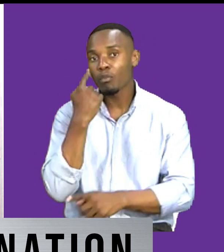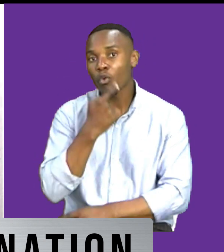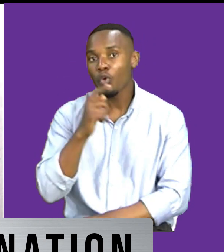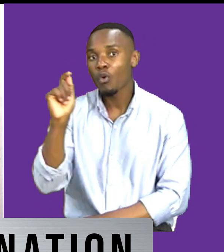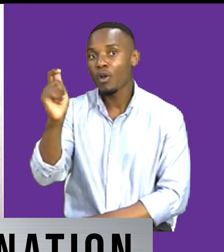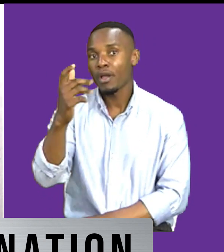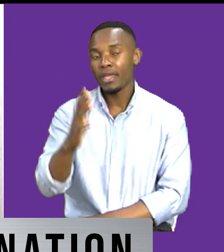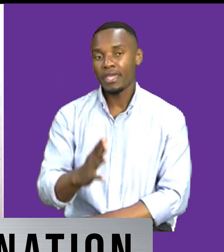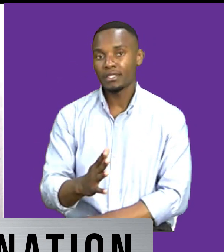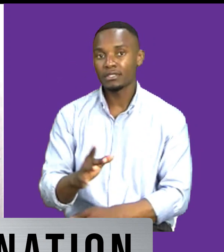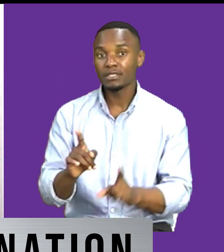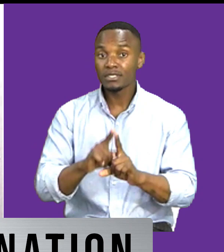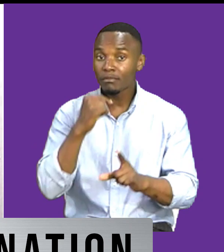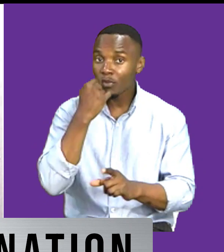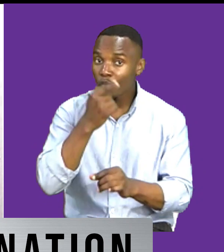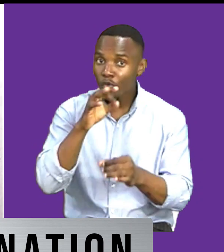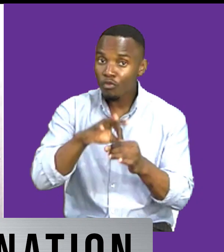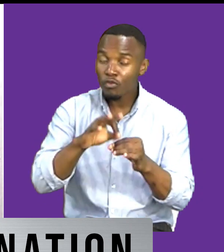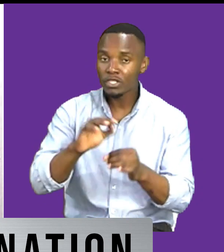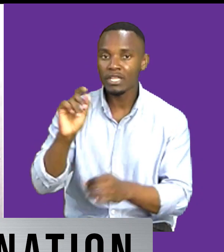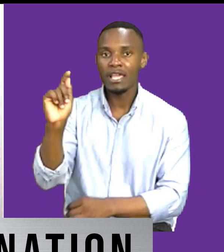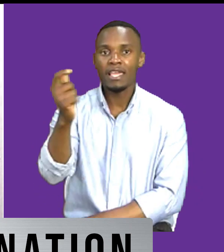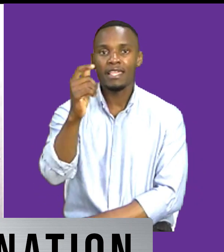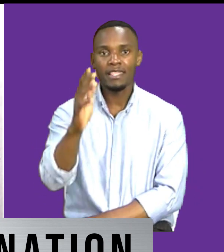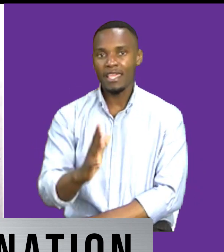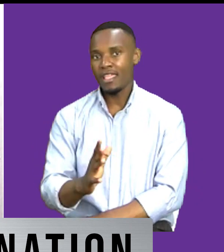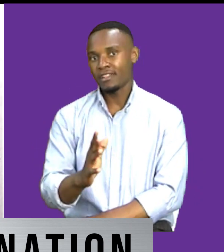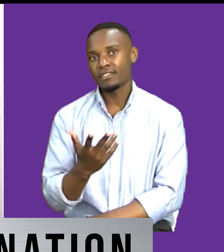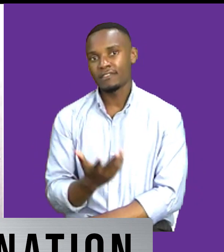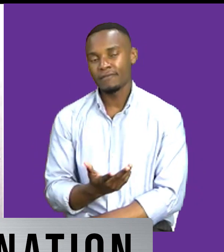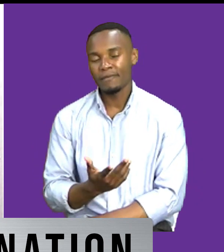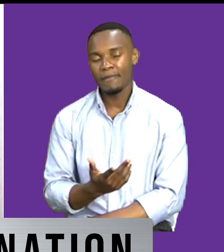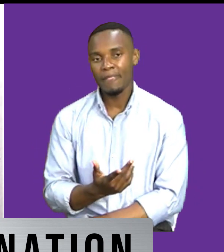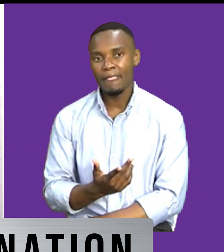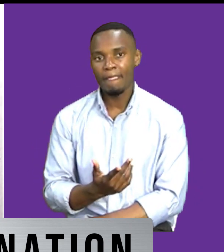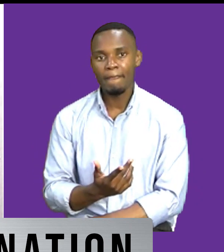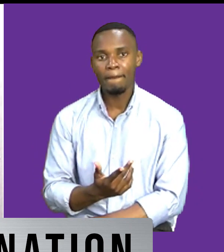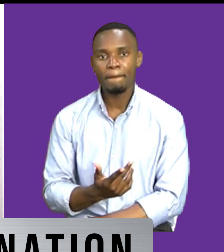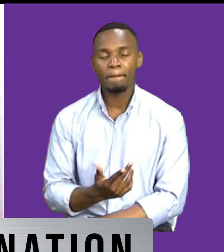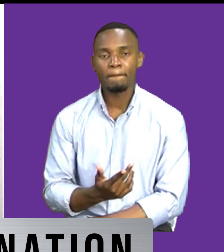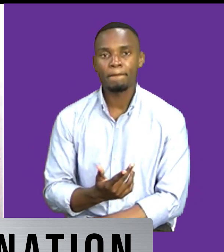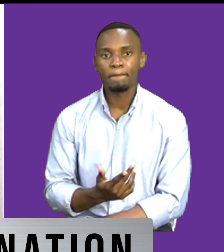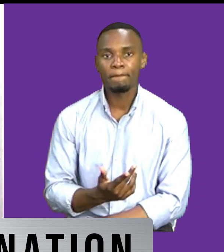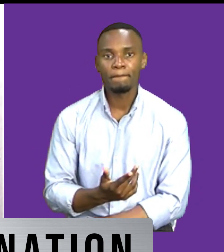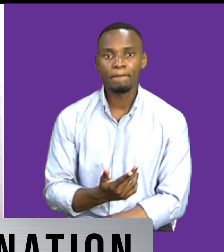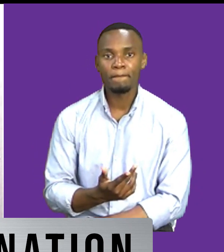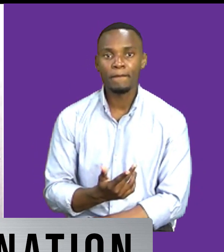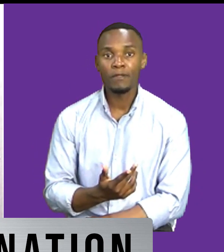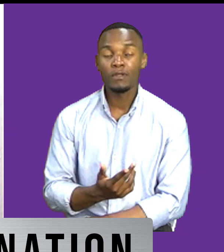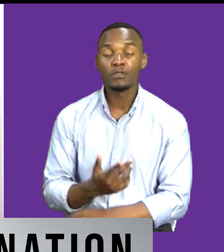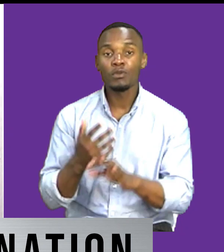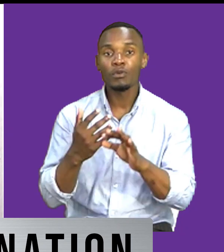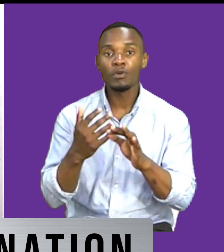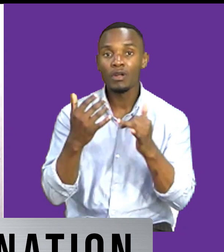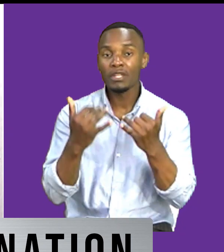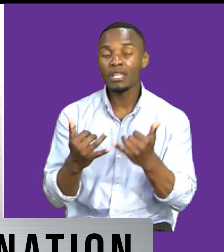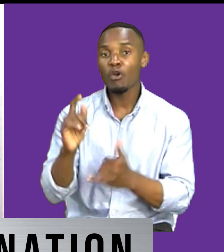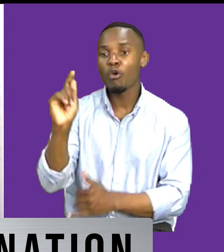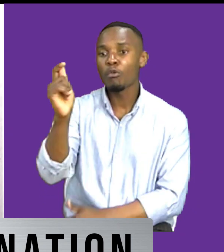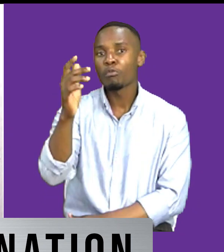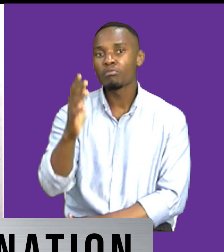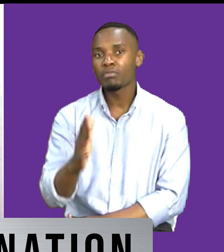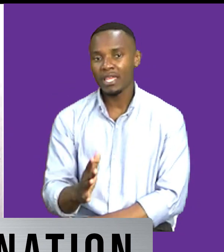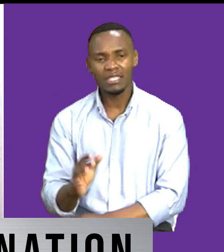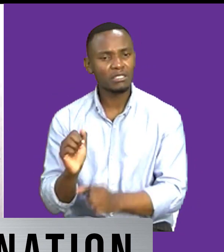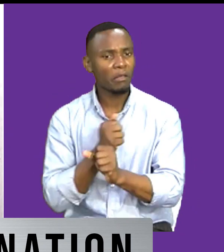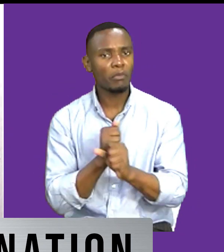people are voted for by the public. They don't see that as a threat to them, because apparently the public cannot hold them to